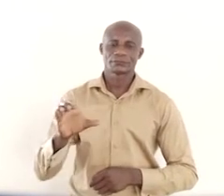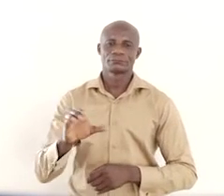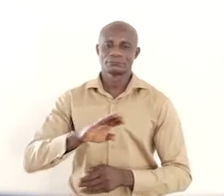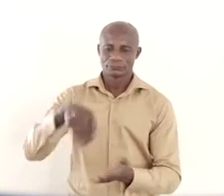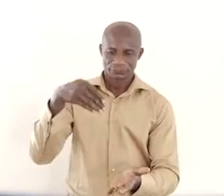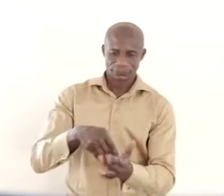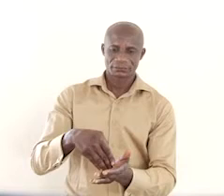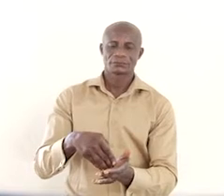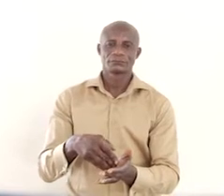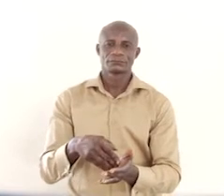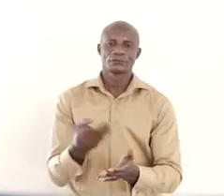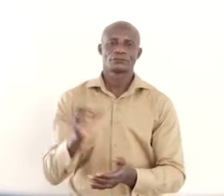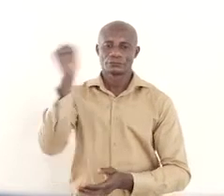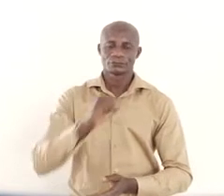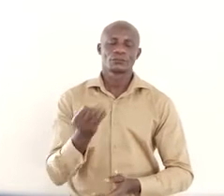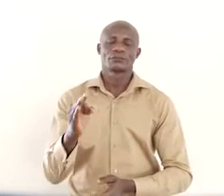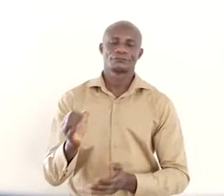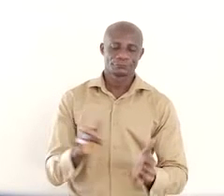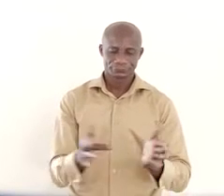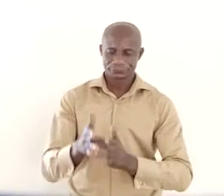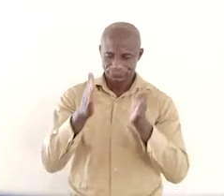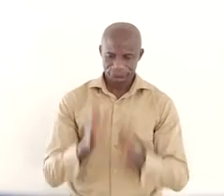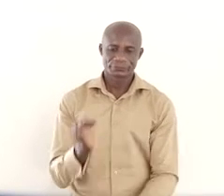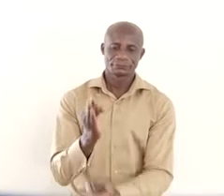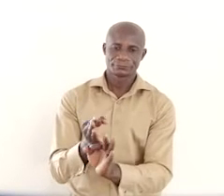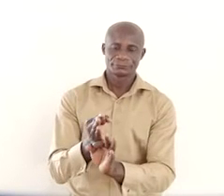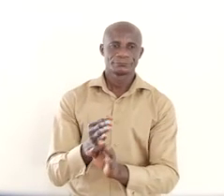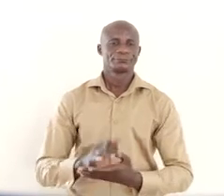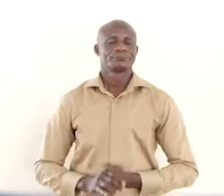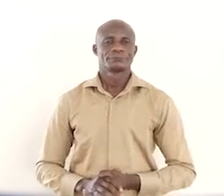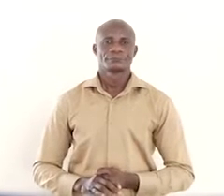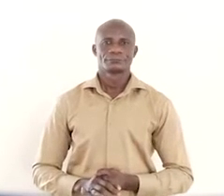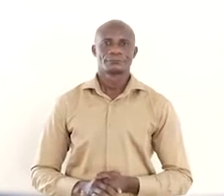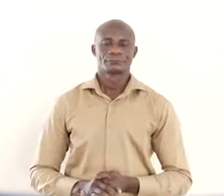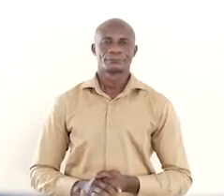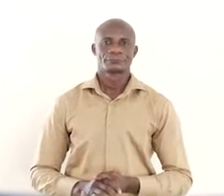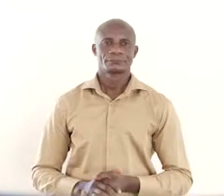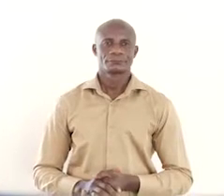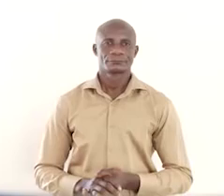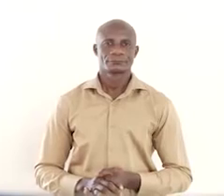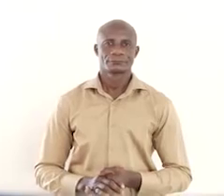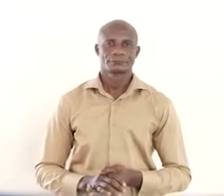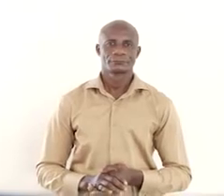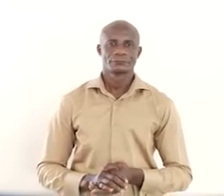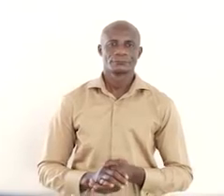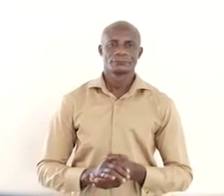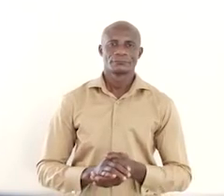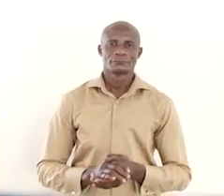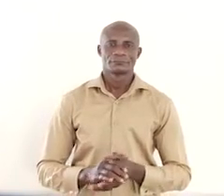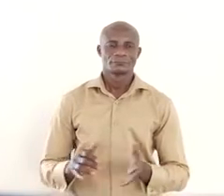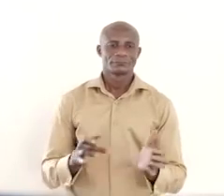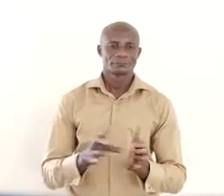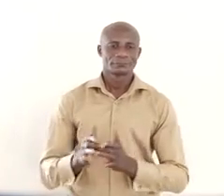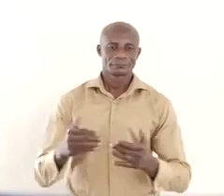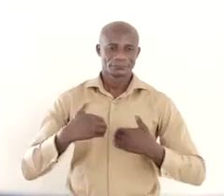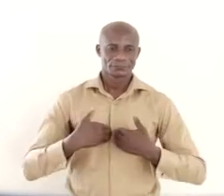the central symbol of the Christian faith? Jesus has risen from the dead. What are we doing with the